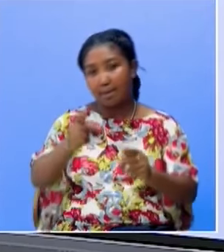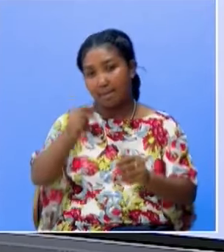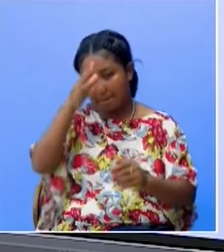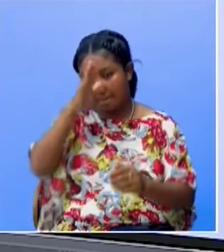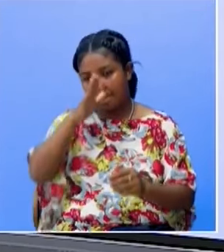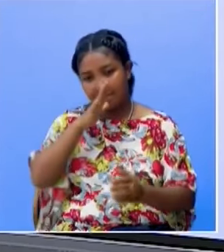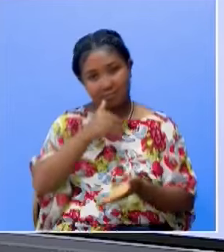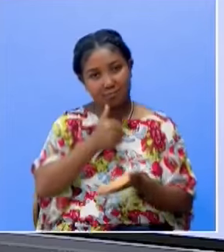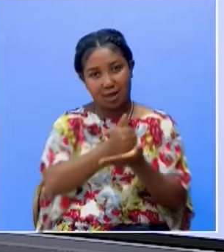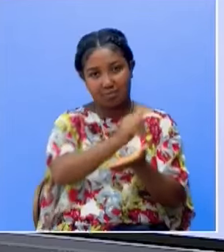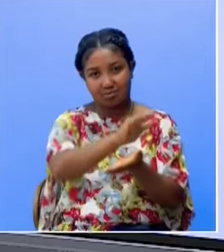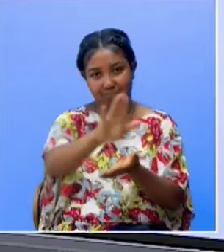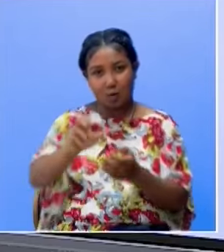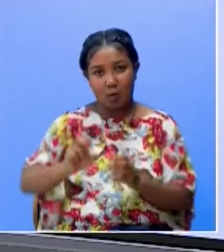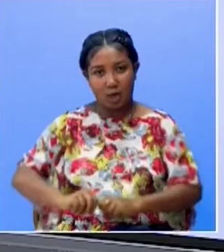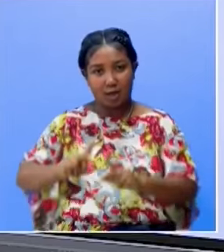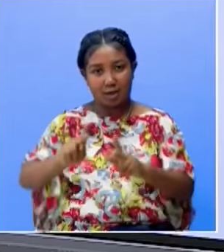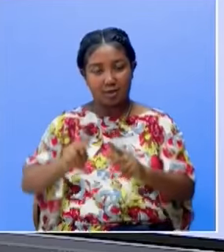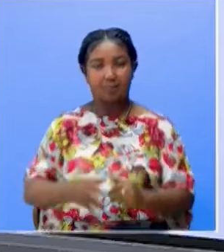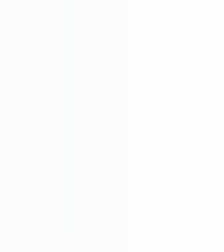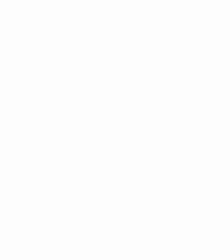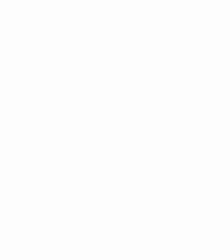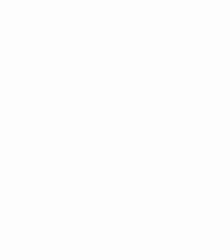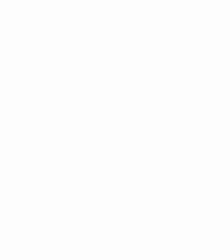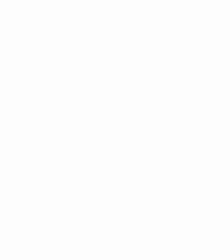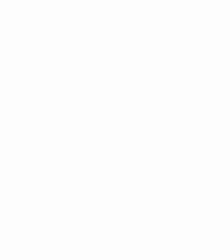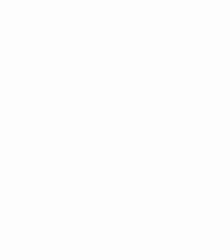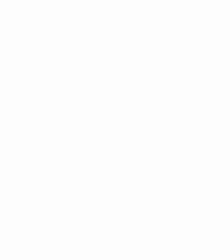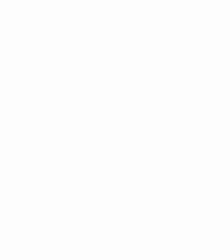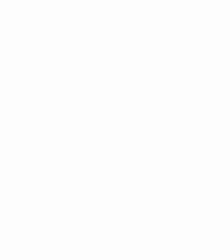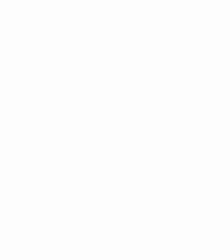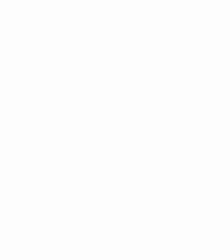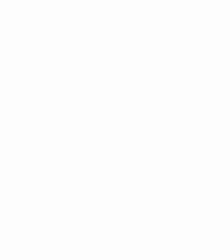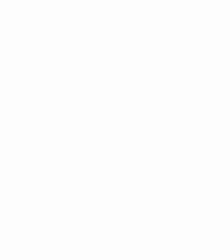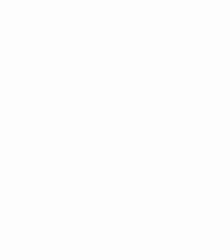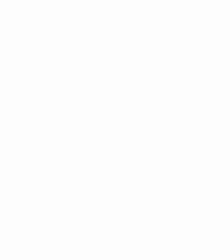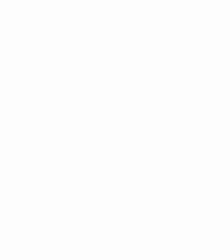please help your child, okay? Nice.